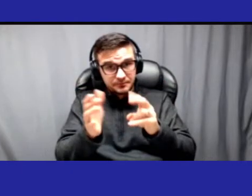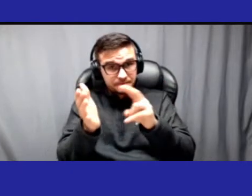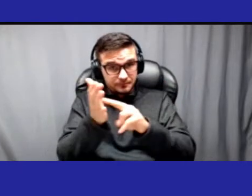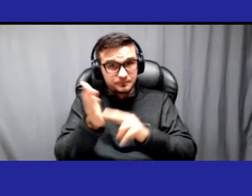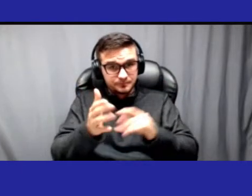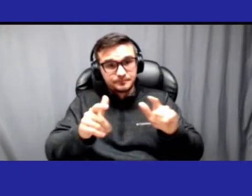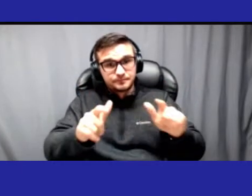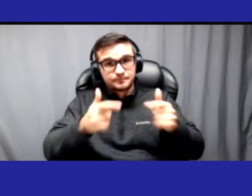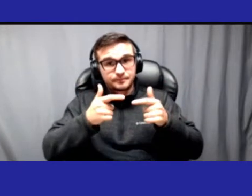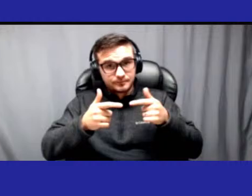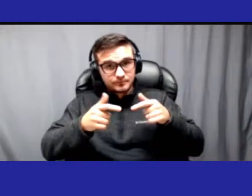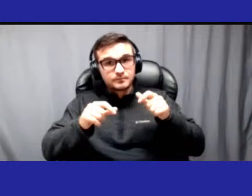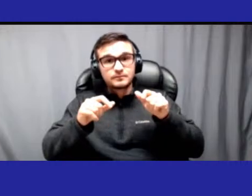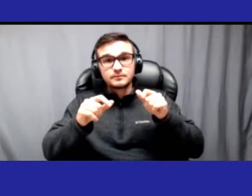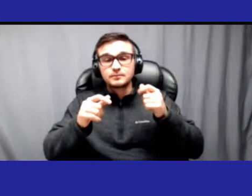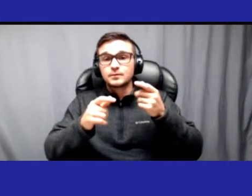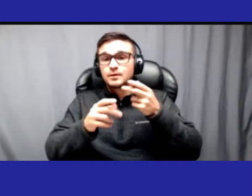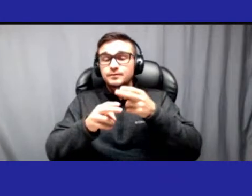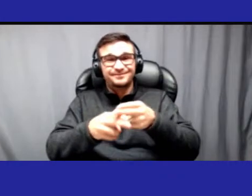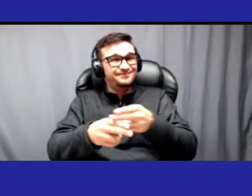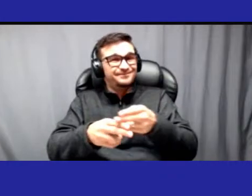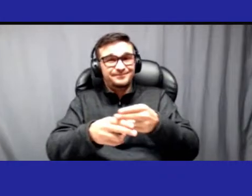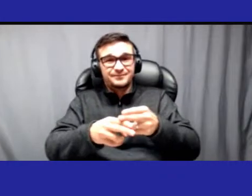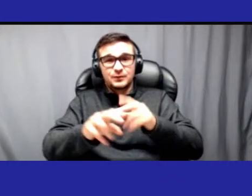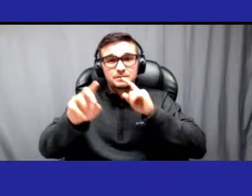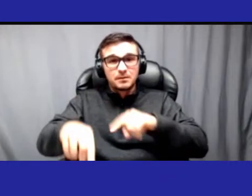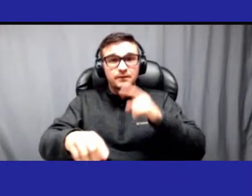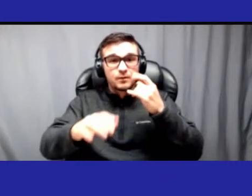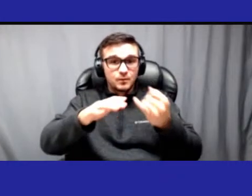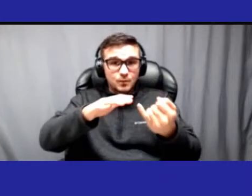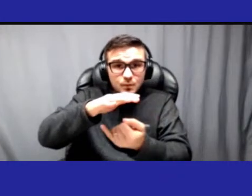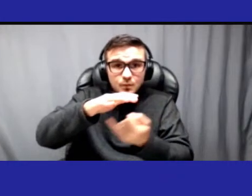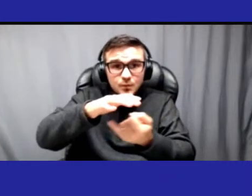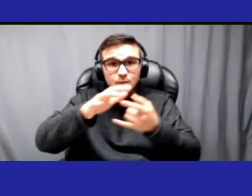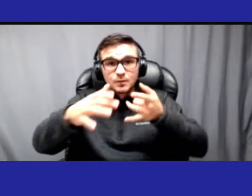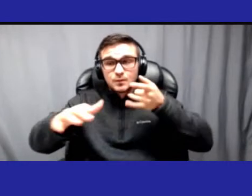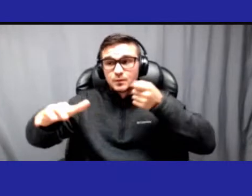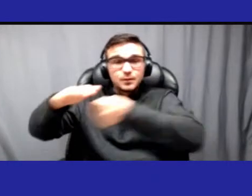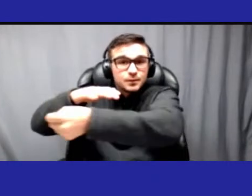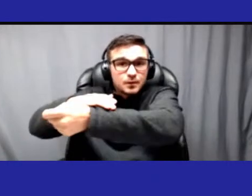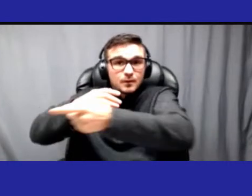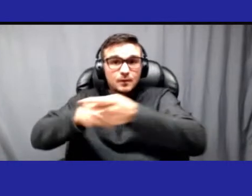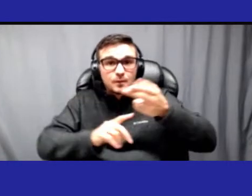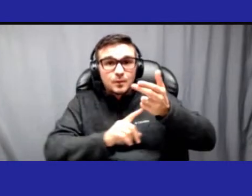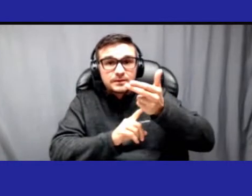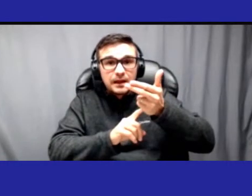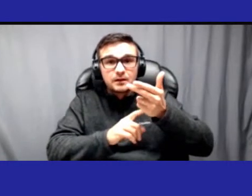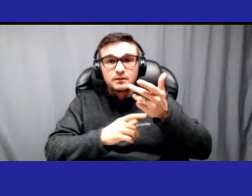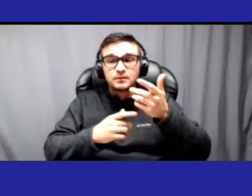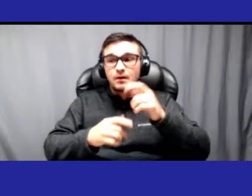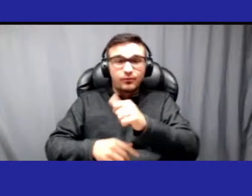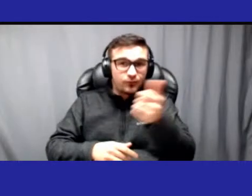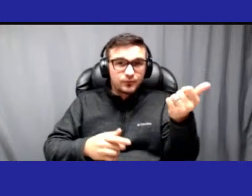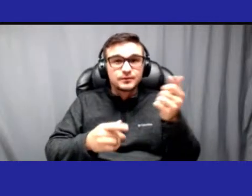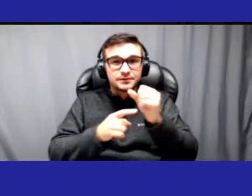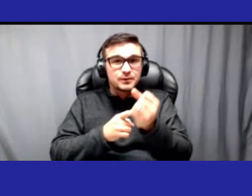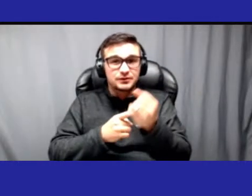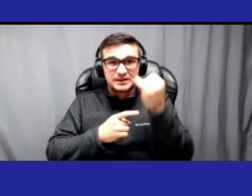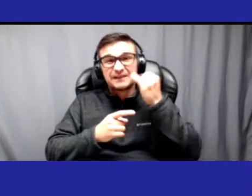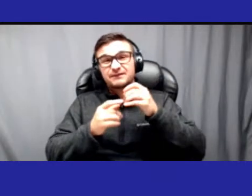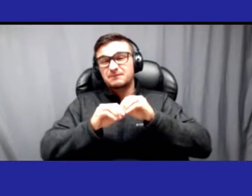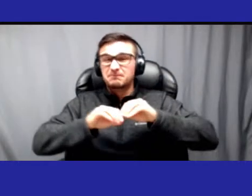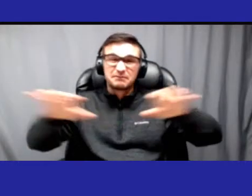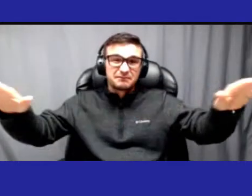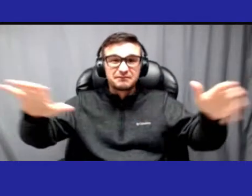order response for isolation and quarantining at hotels or other settings if there is infectious disease, going back to that scenario. So